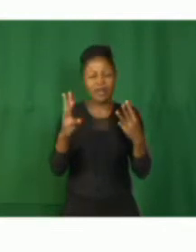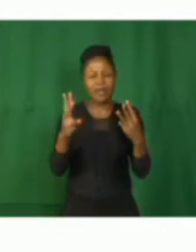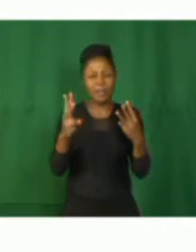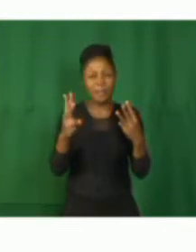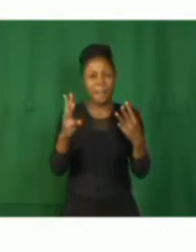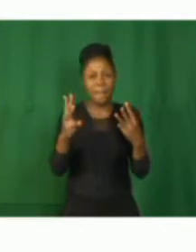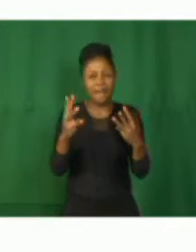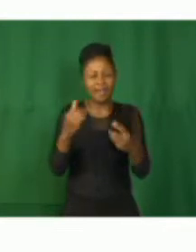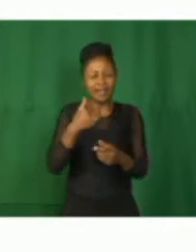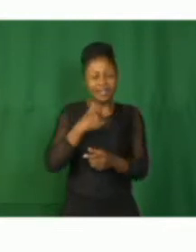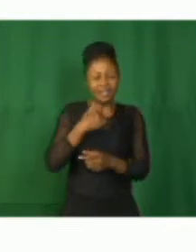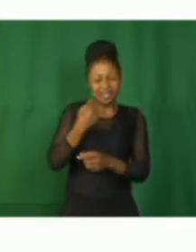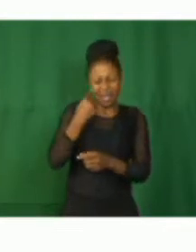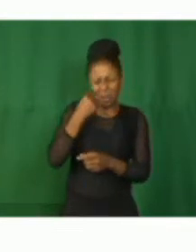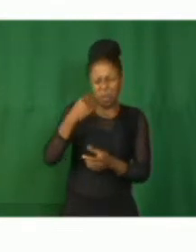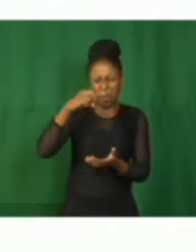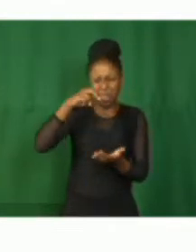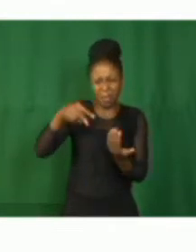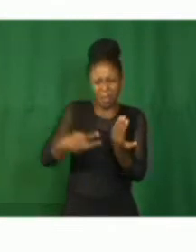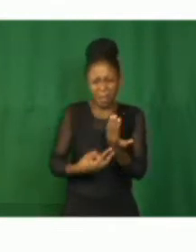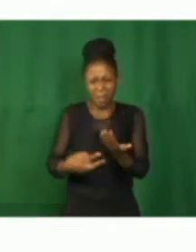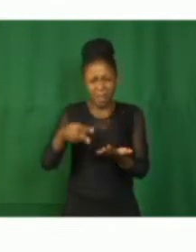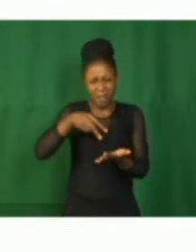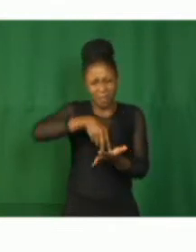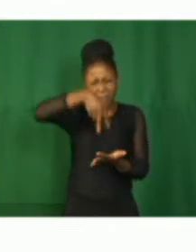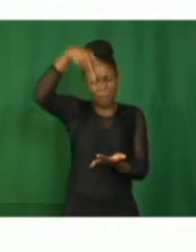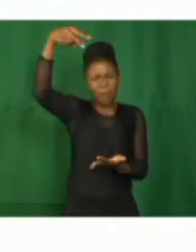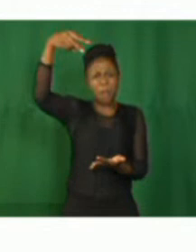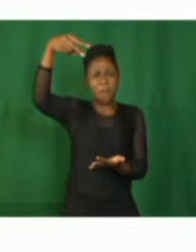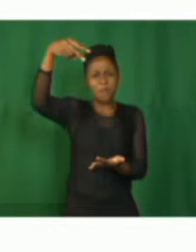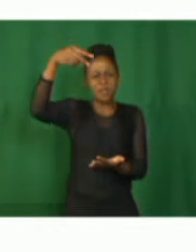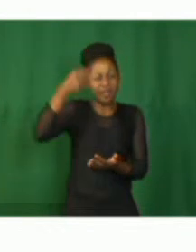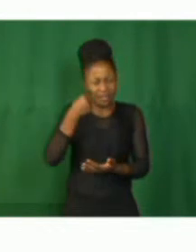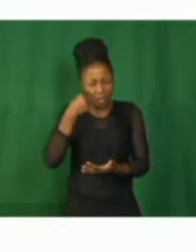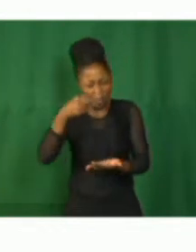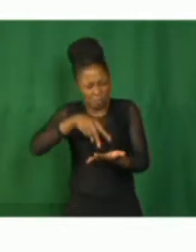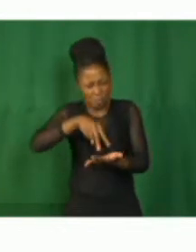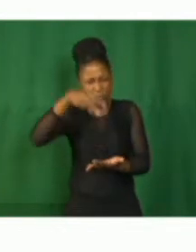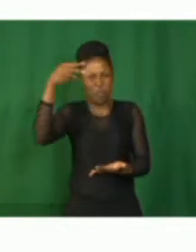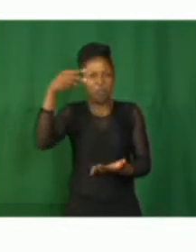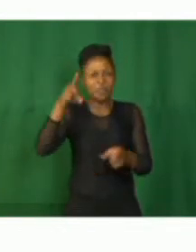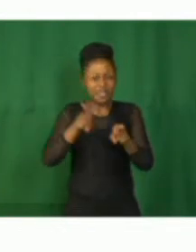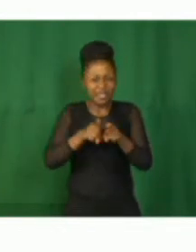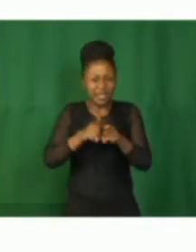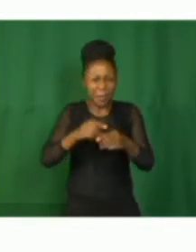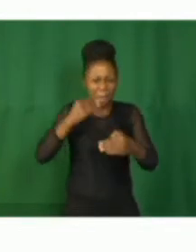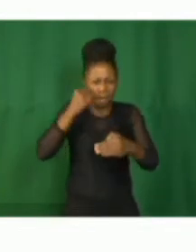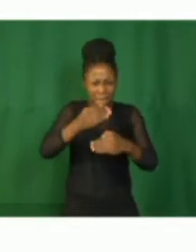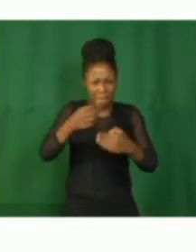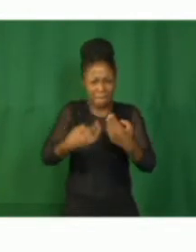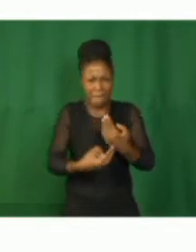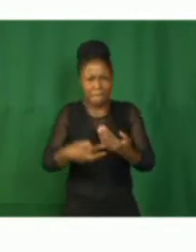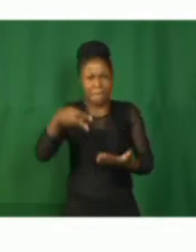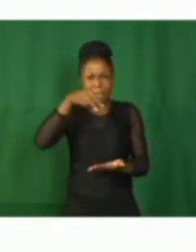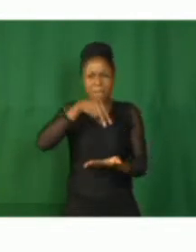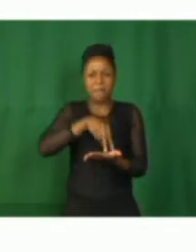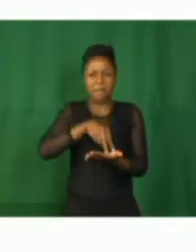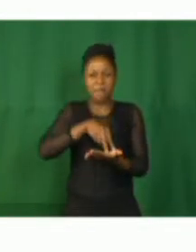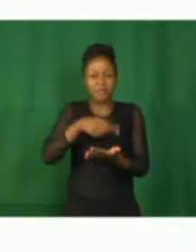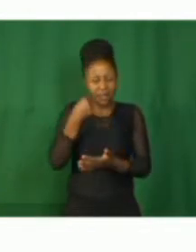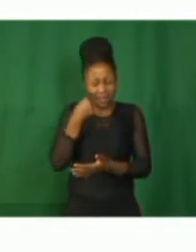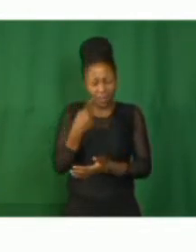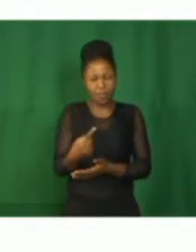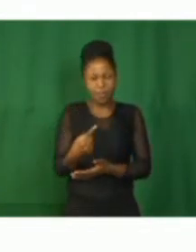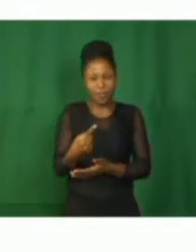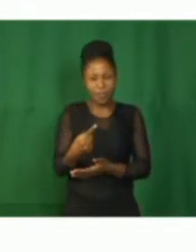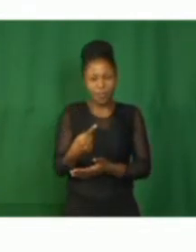at the ascension of Jesus and the post-resurrection. So now, today's lesson